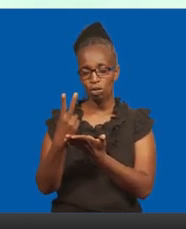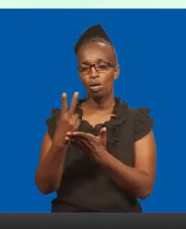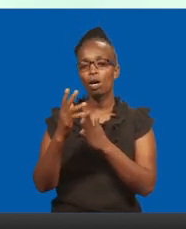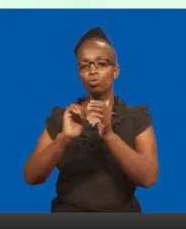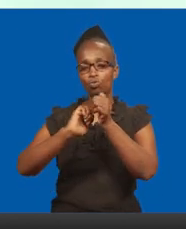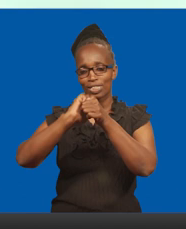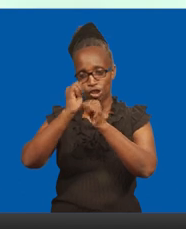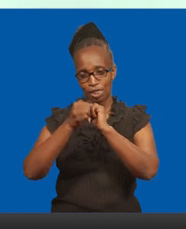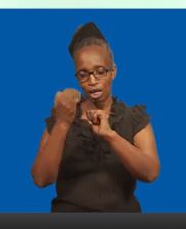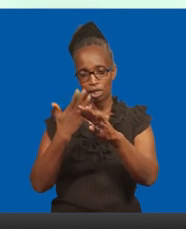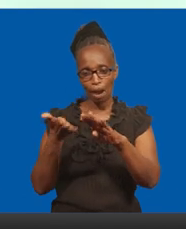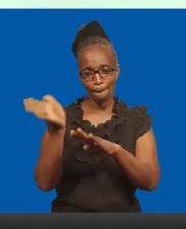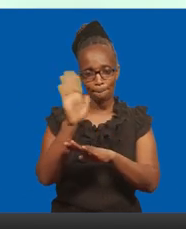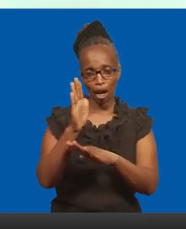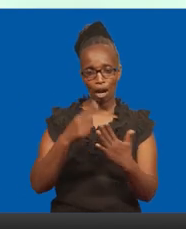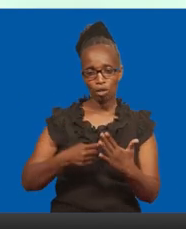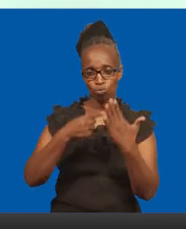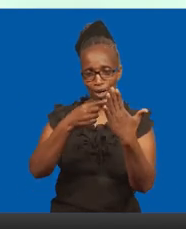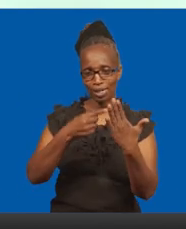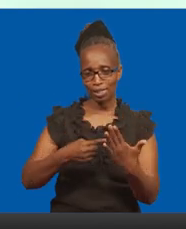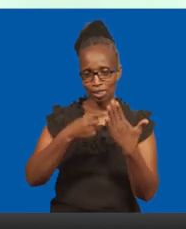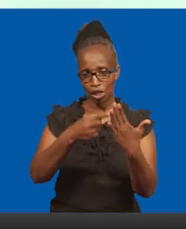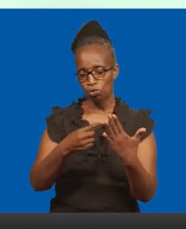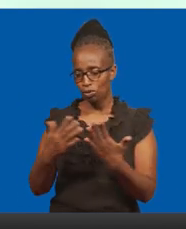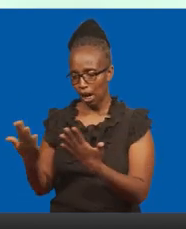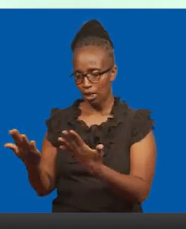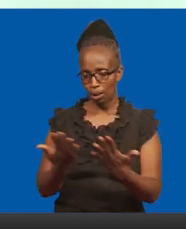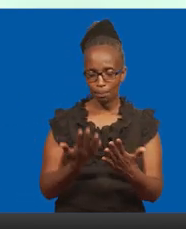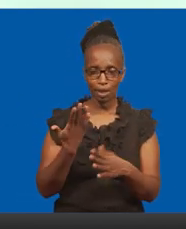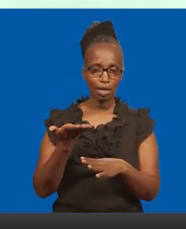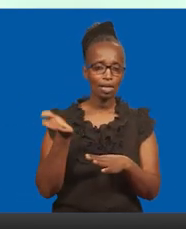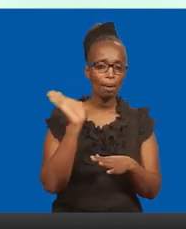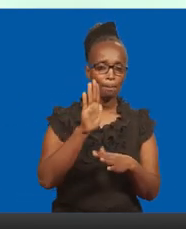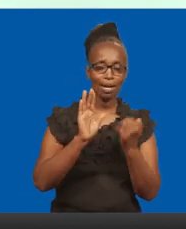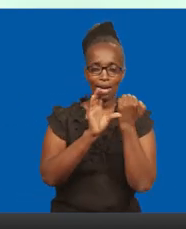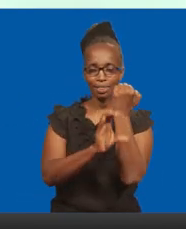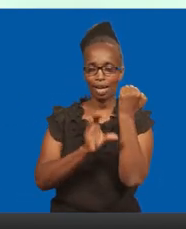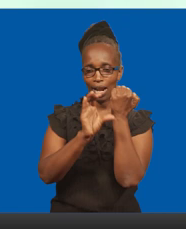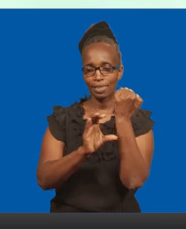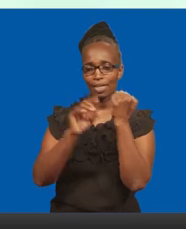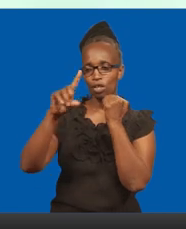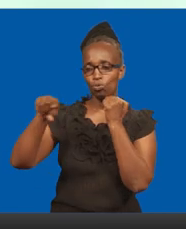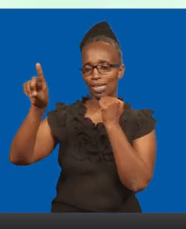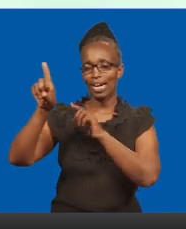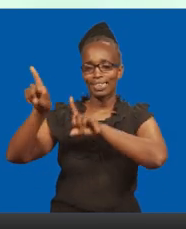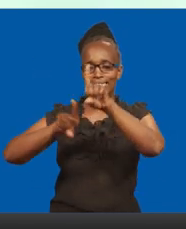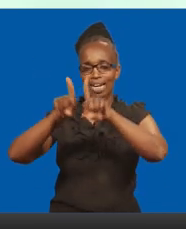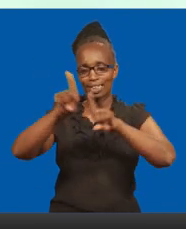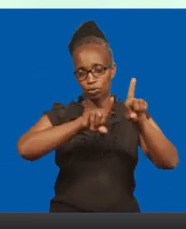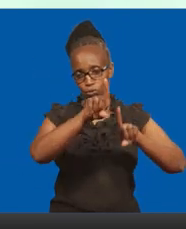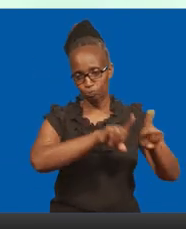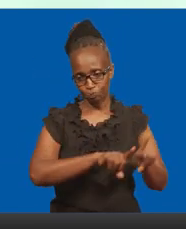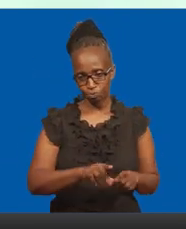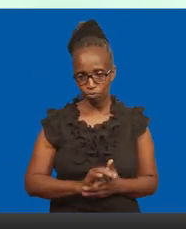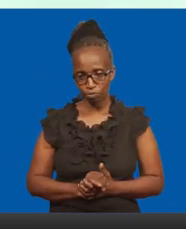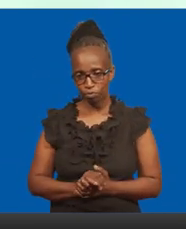back to dialogue and ensure they bring back the country to the proper direction that it deserves.